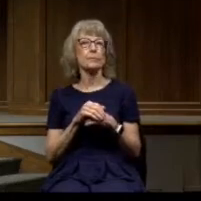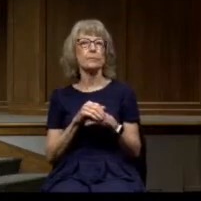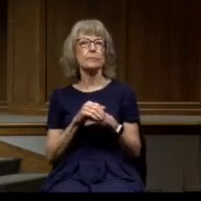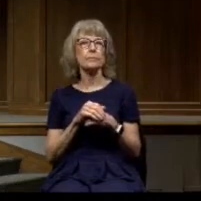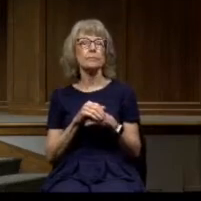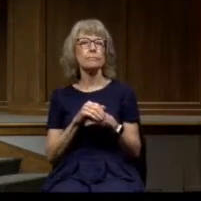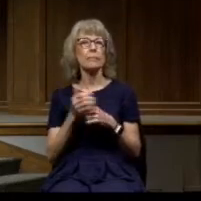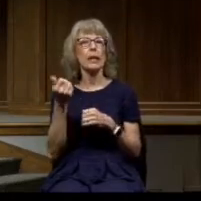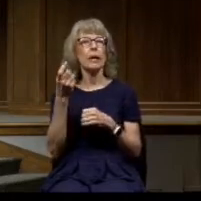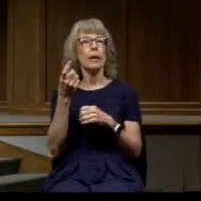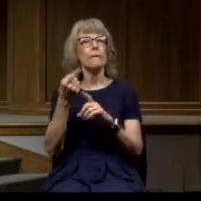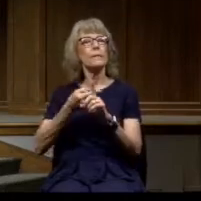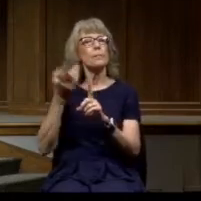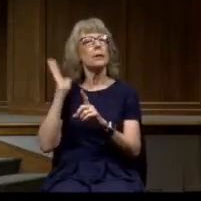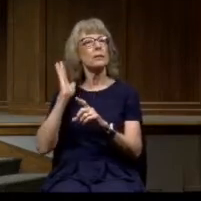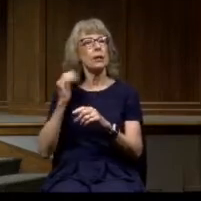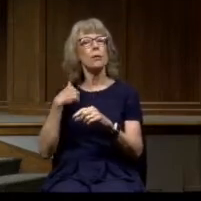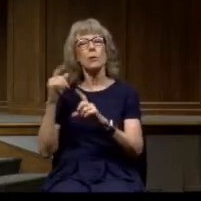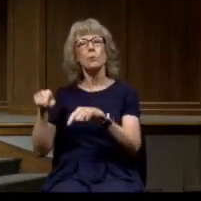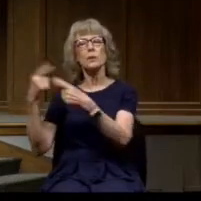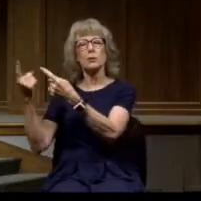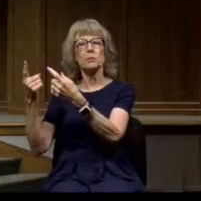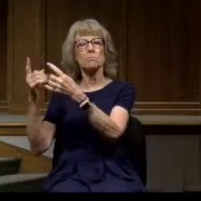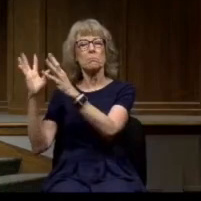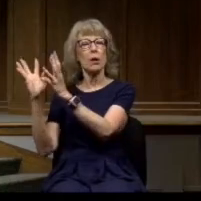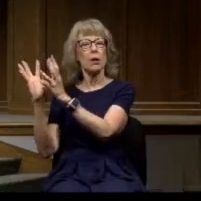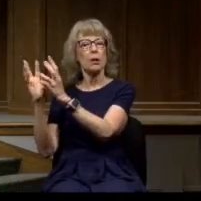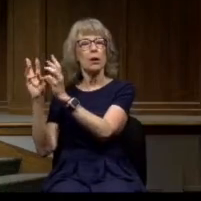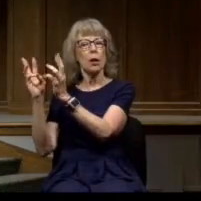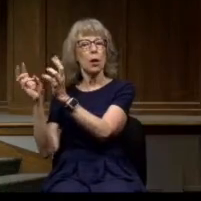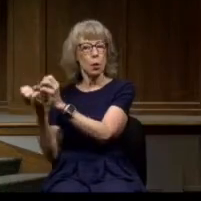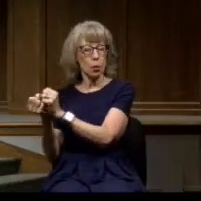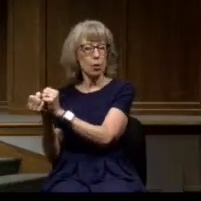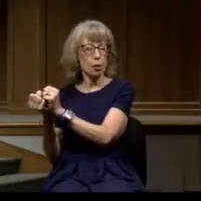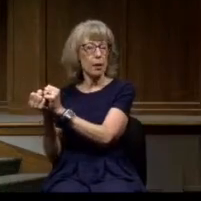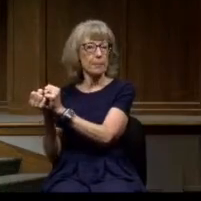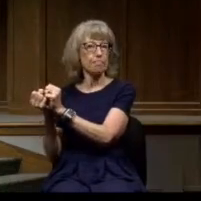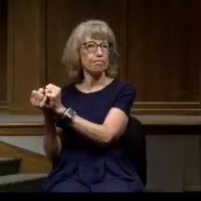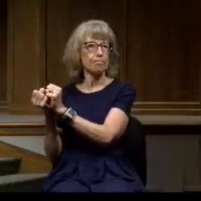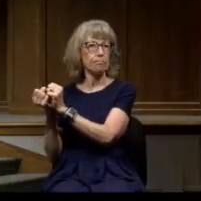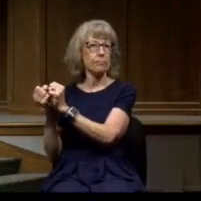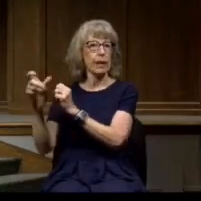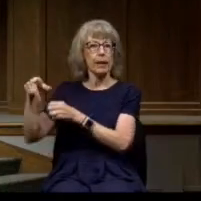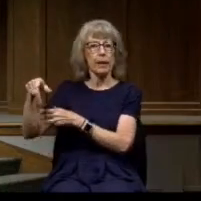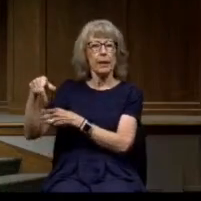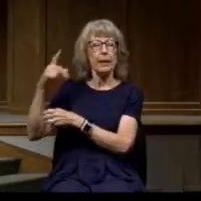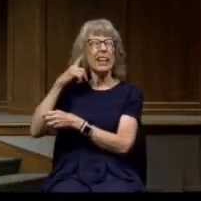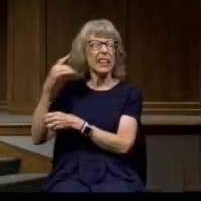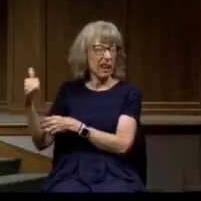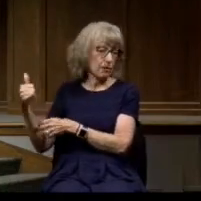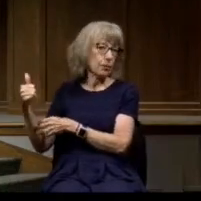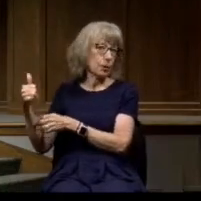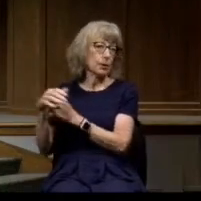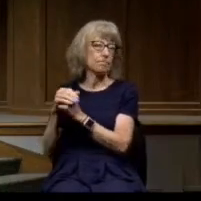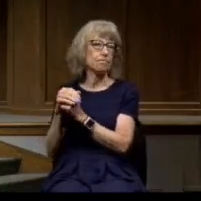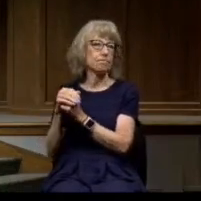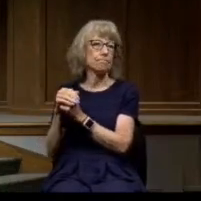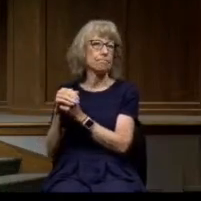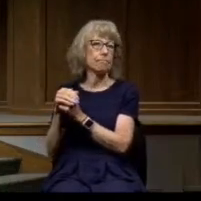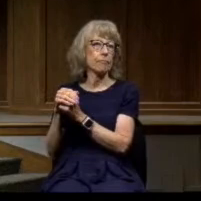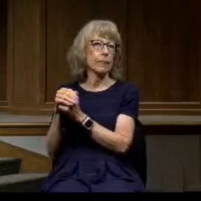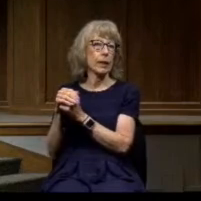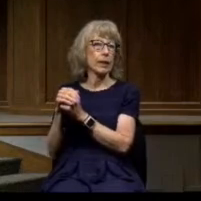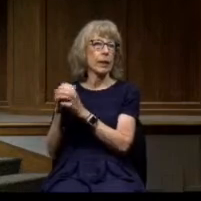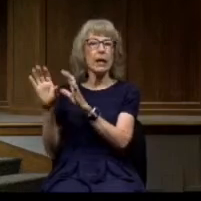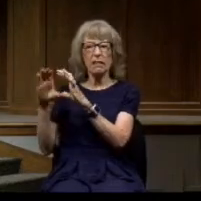a few months ago, I attended the Pepperdine lectureships, and I went to lots of classes, took lots of notes. But there were